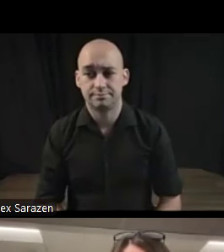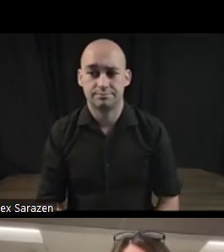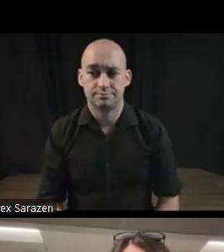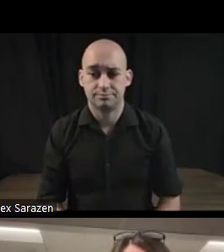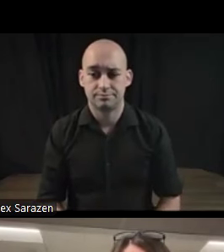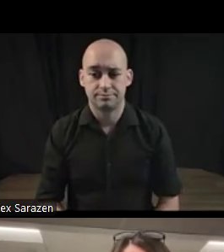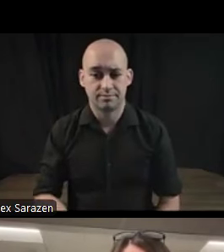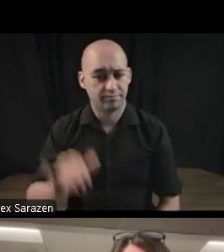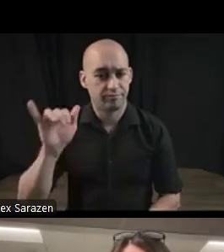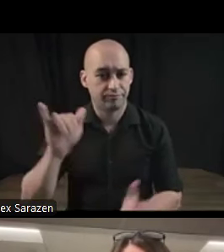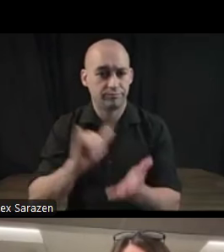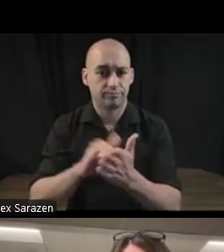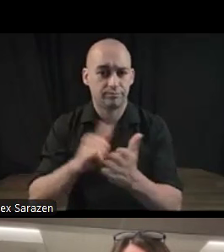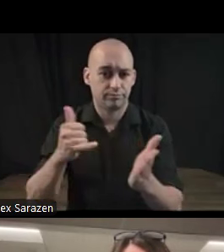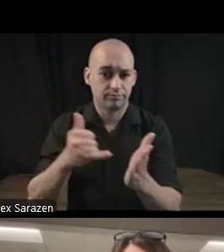That's it.